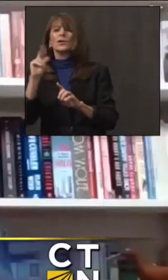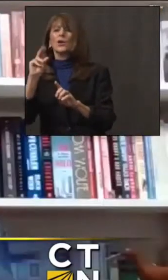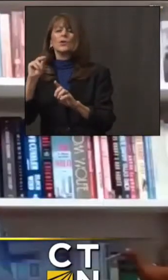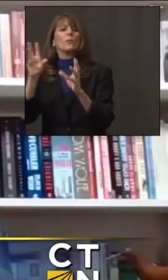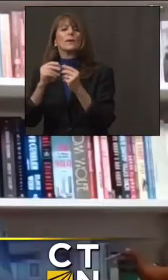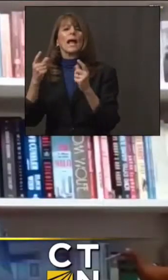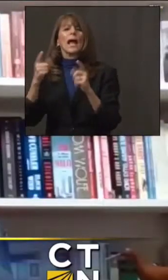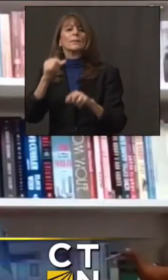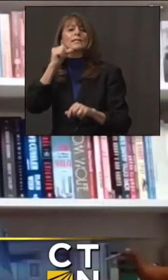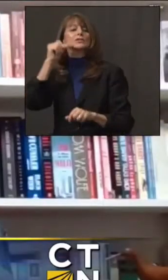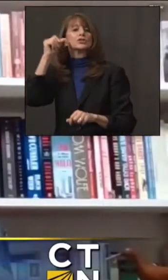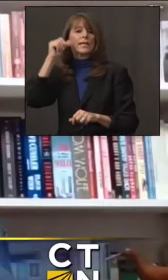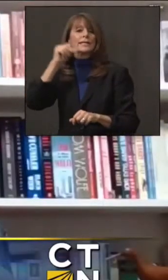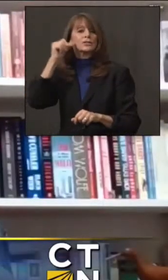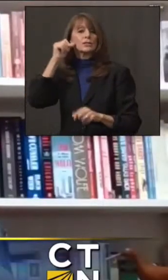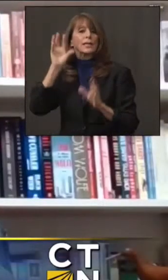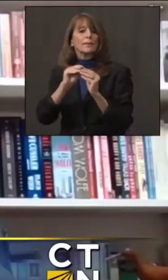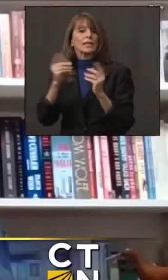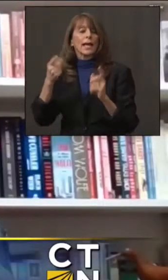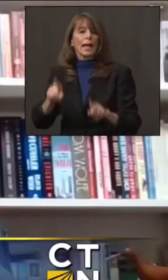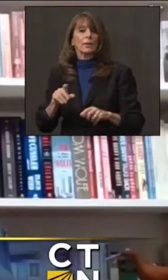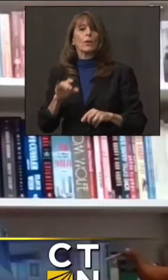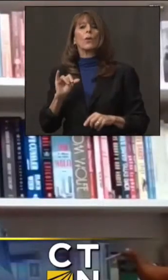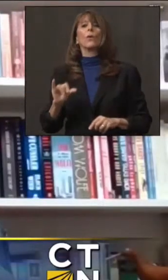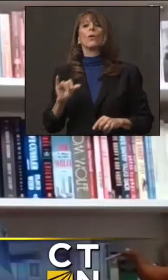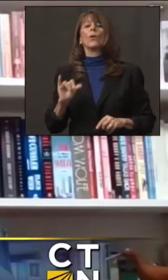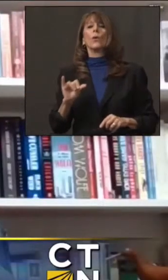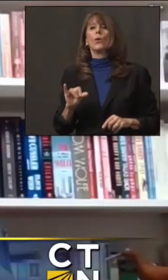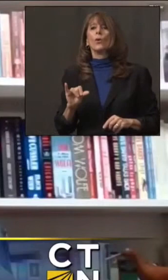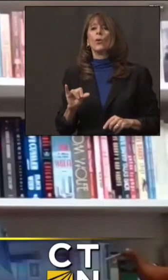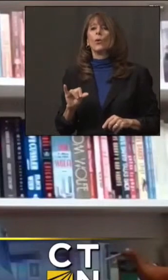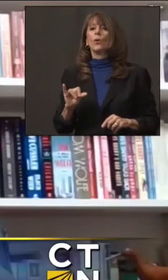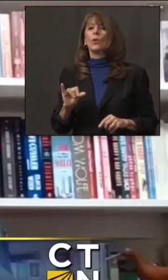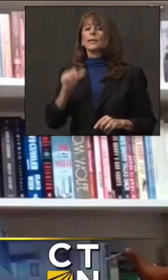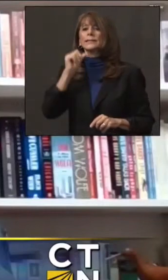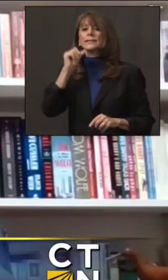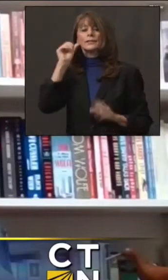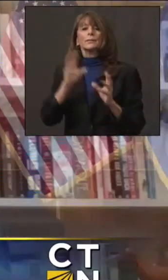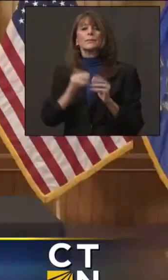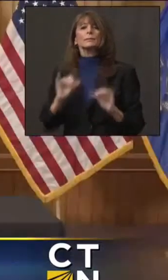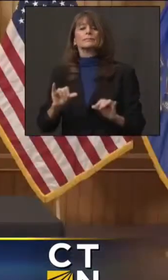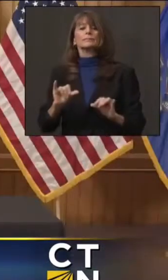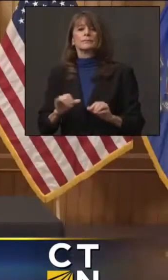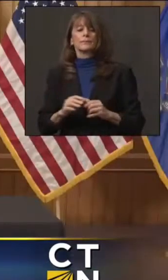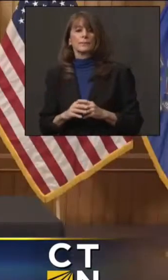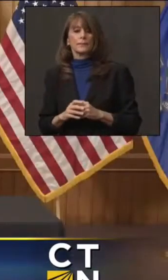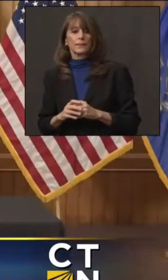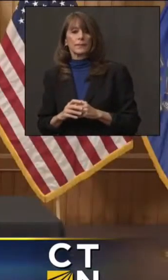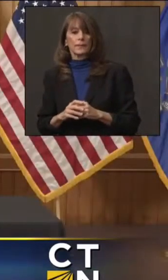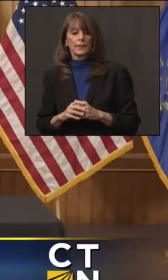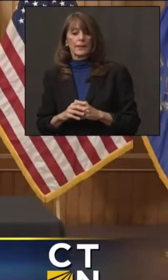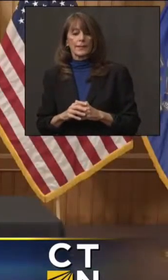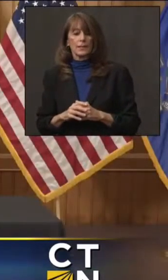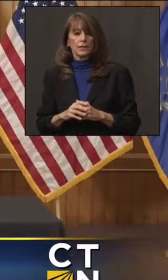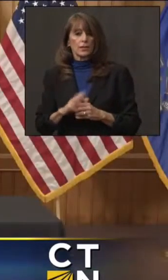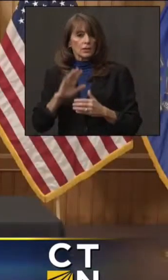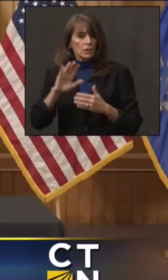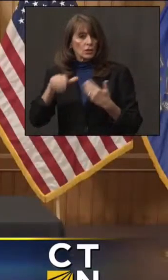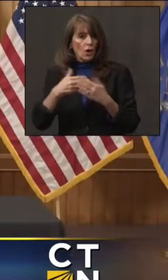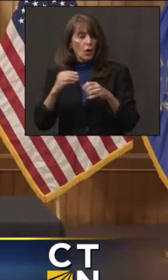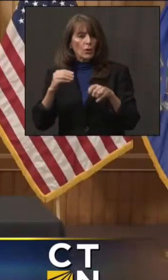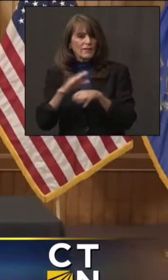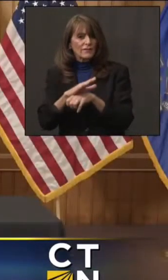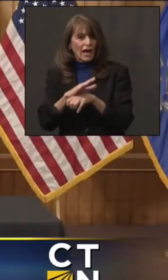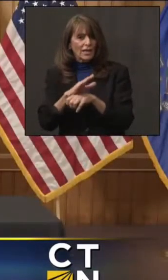yesterday. They met yesterday? Okay. And so was the entire advisory group able to